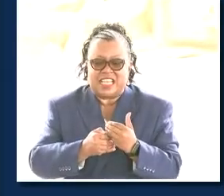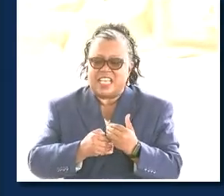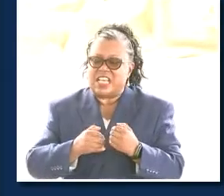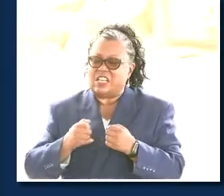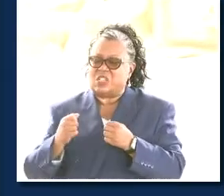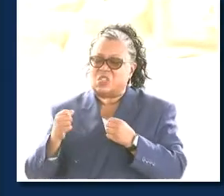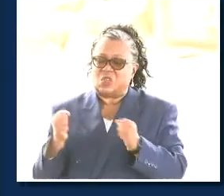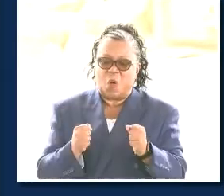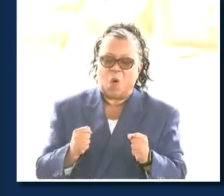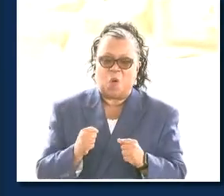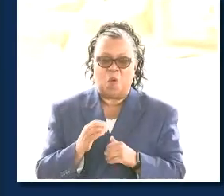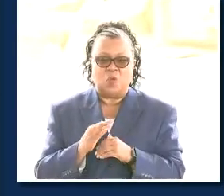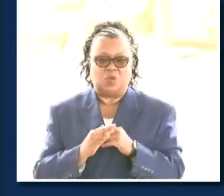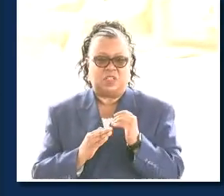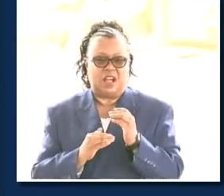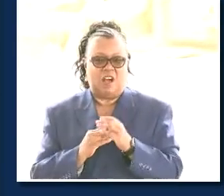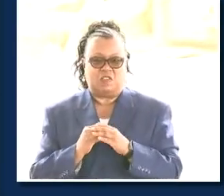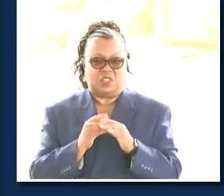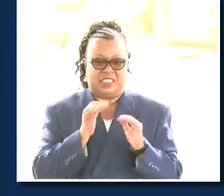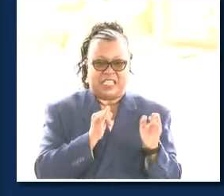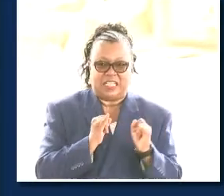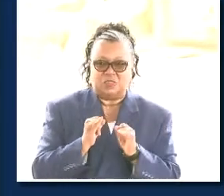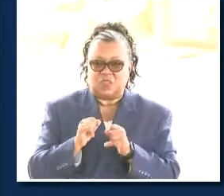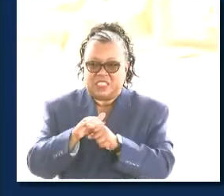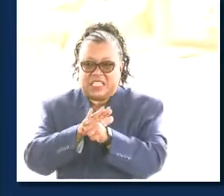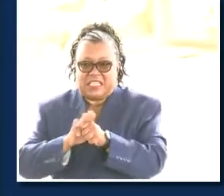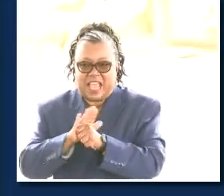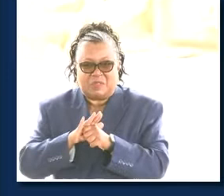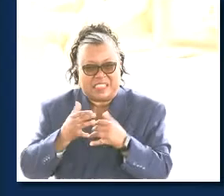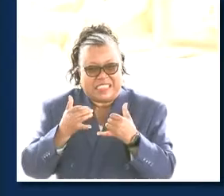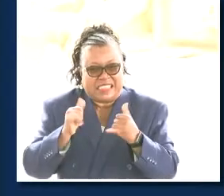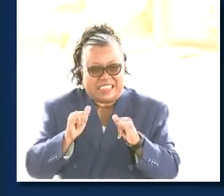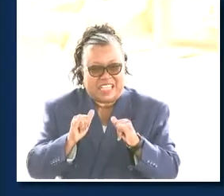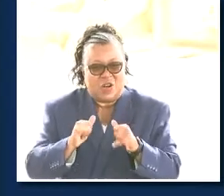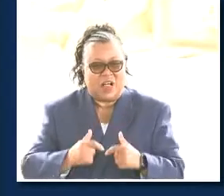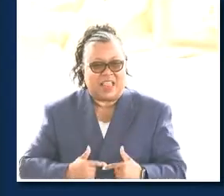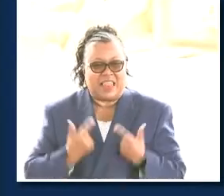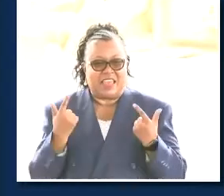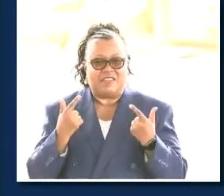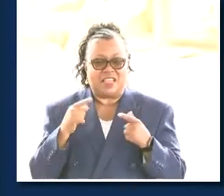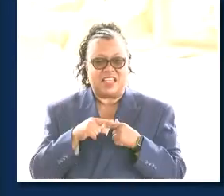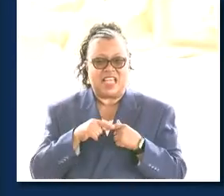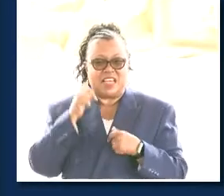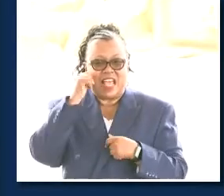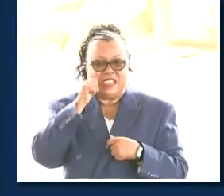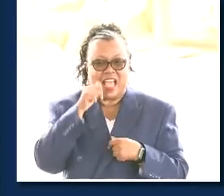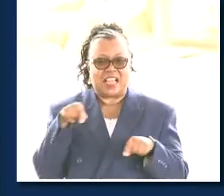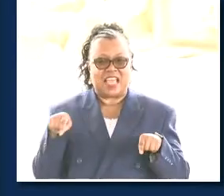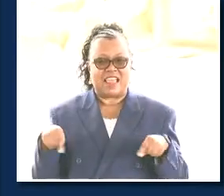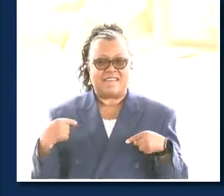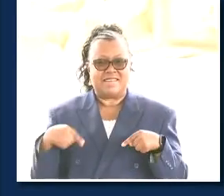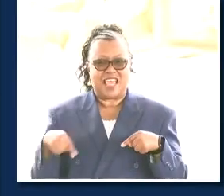cold comfort to the individuals and neighborhoods who are still living in daily fear.